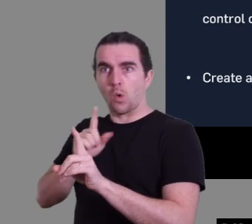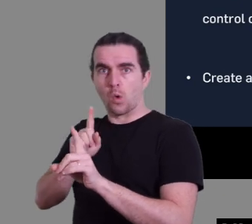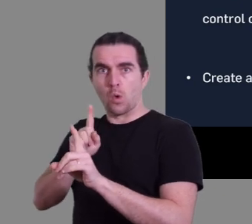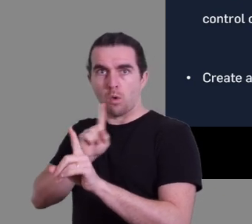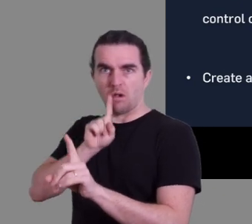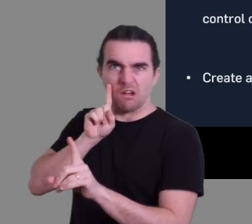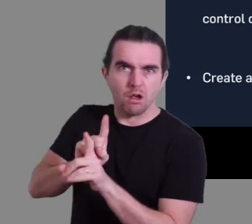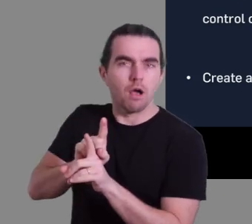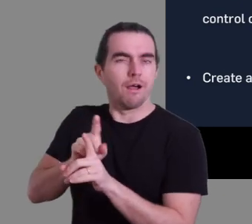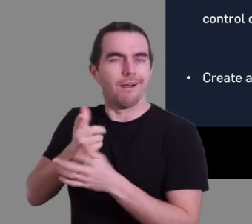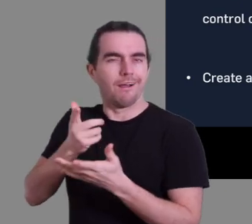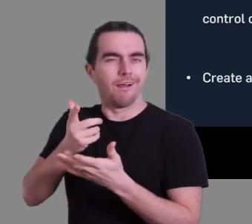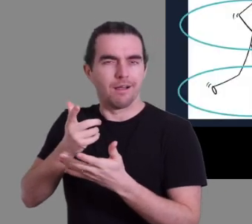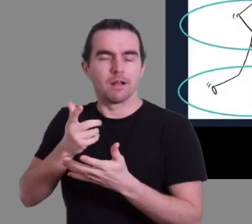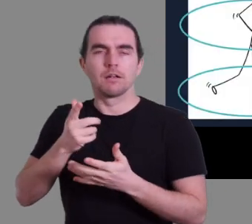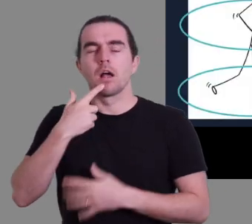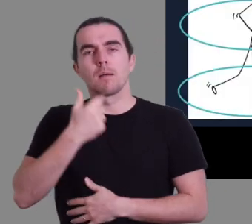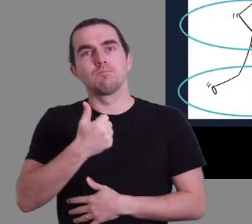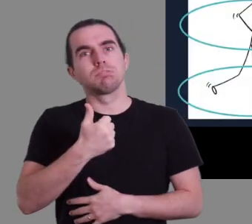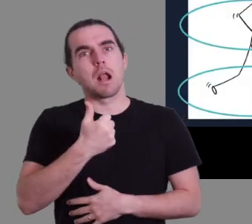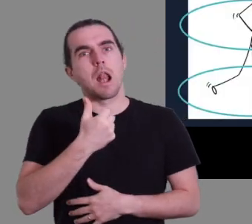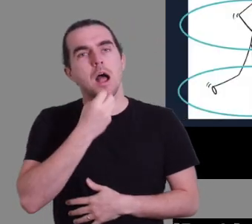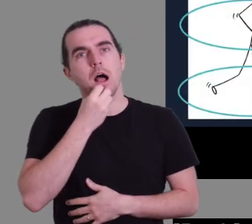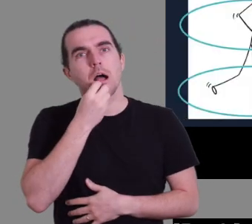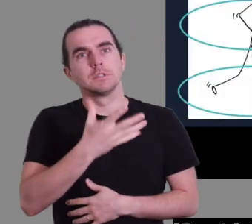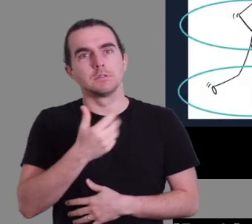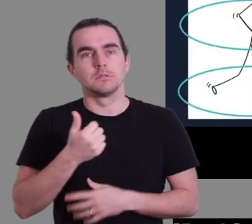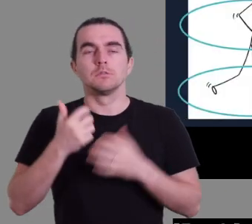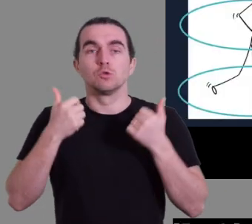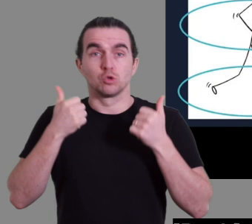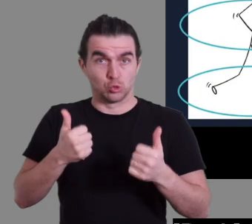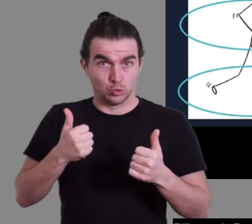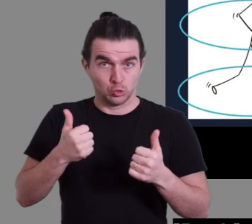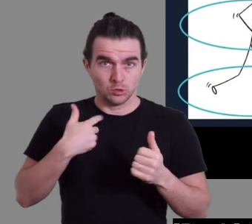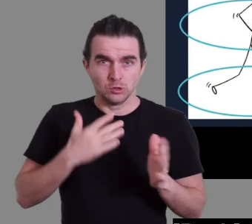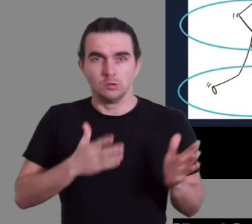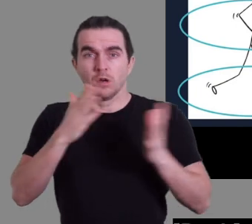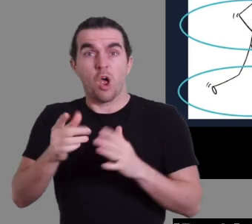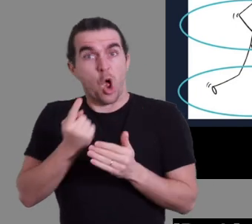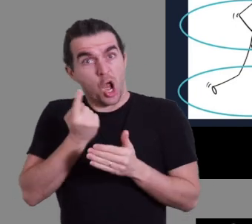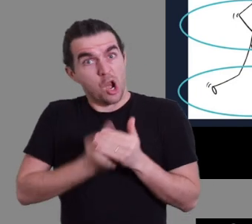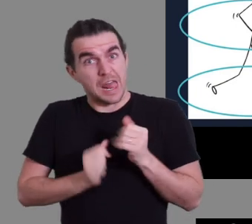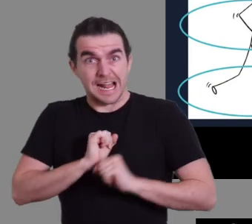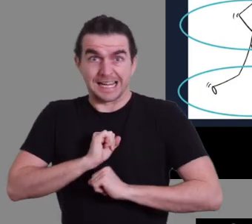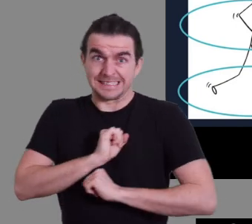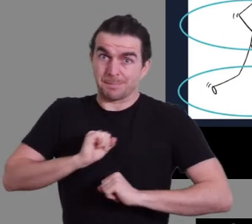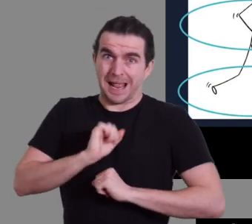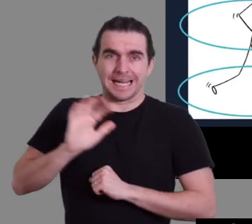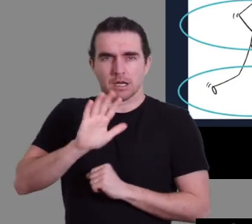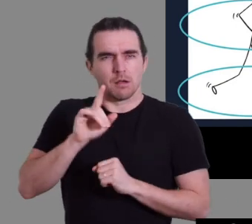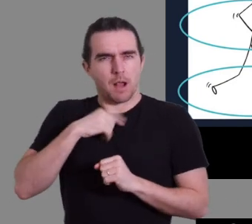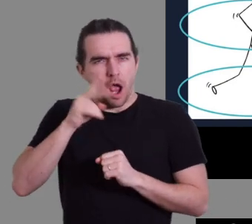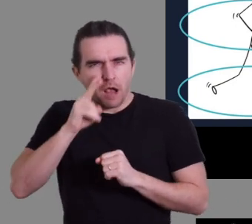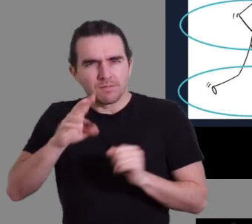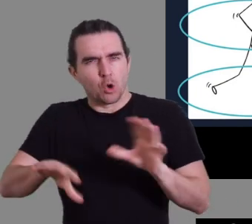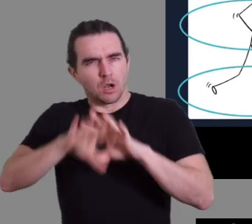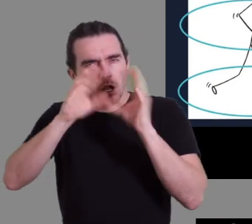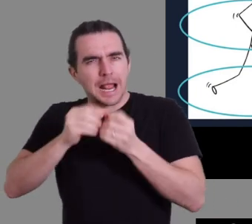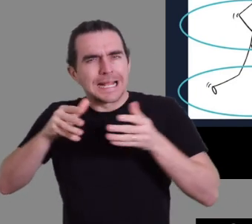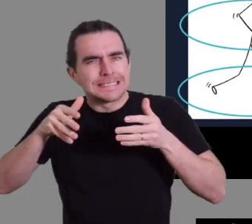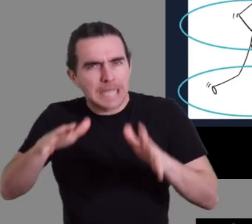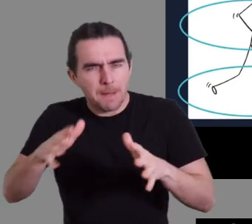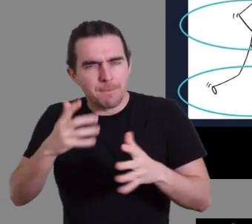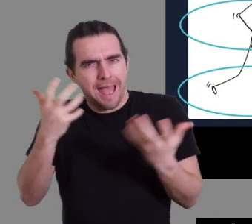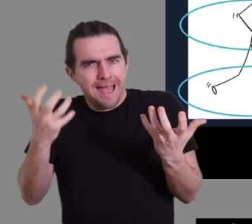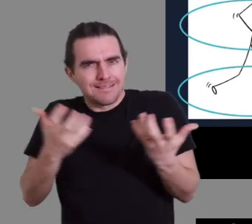here. Yeah. Brilliant. Good. Now, it's not just the space we're looking at. We have to really